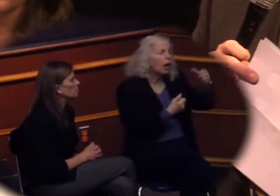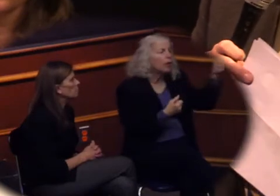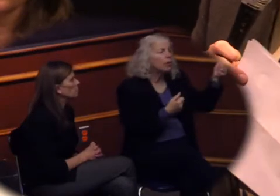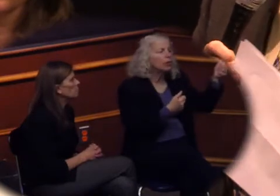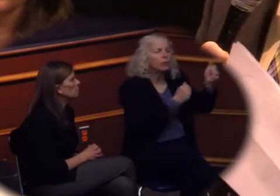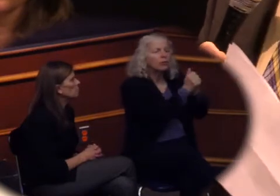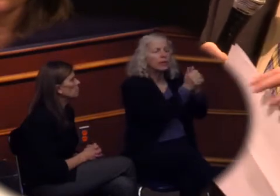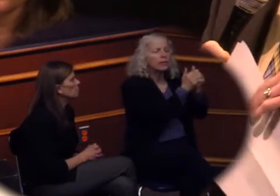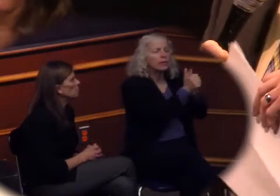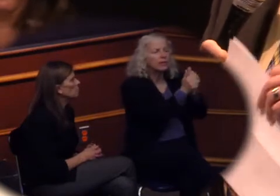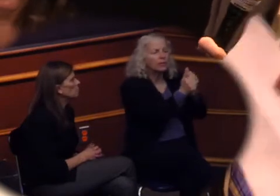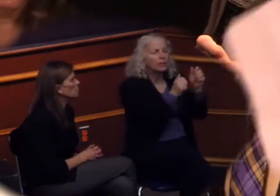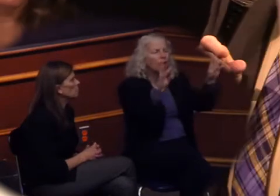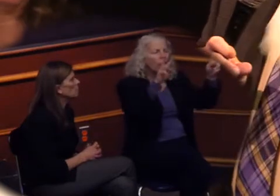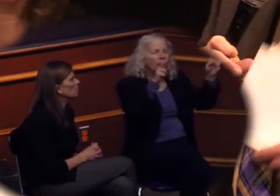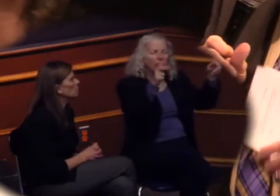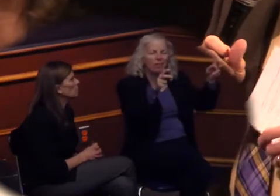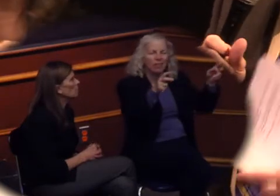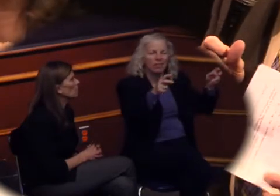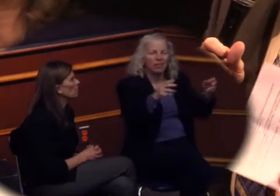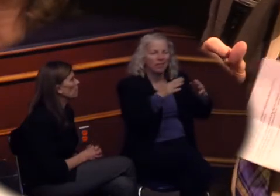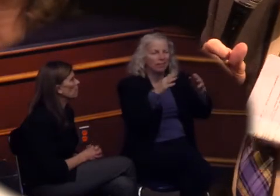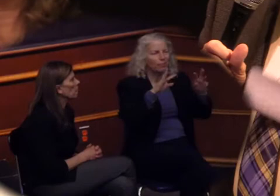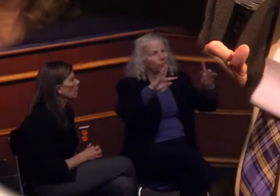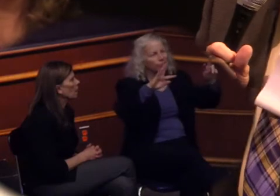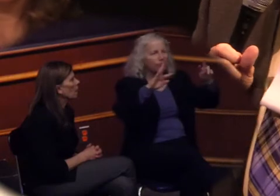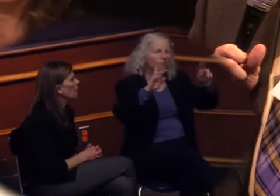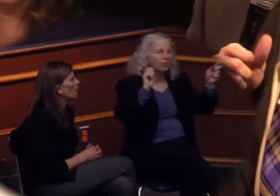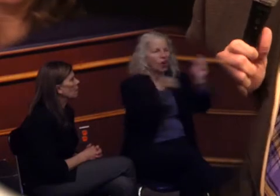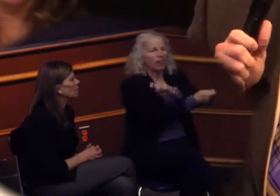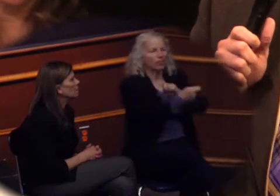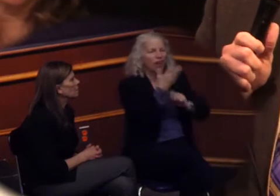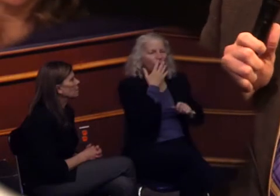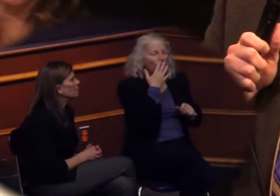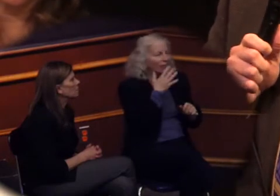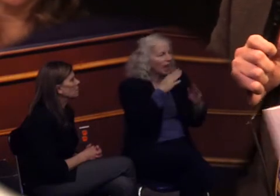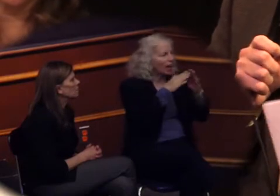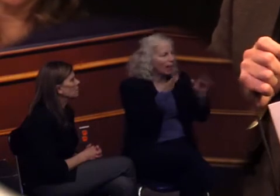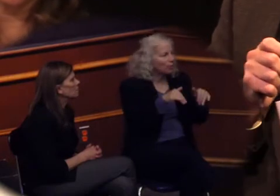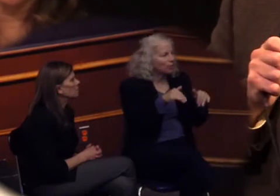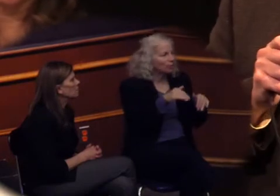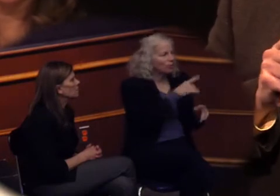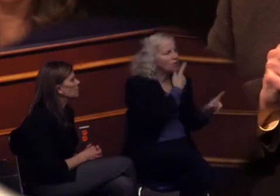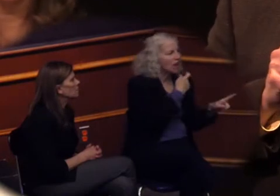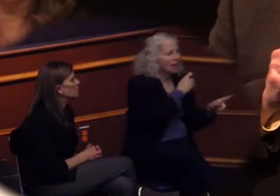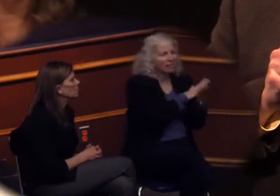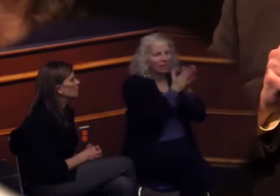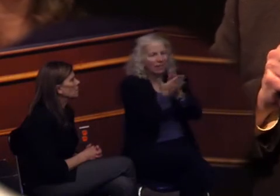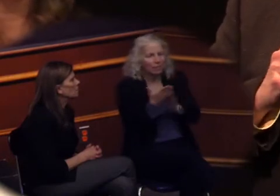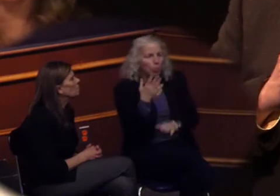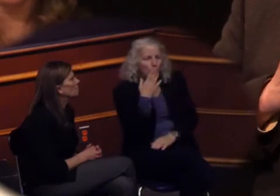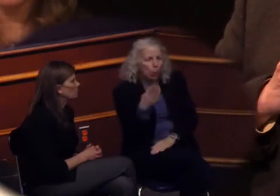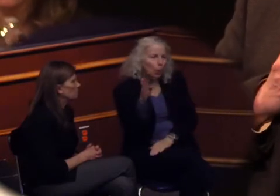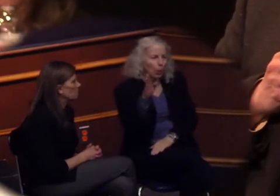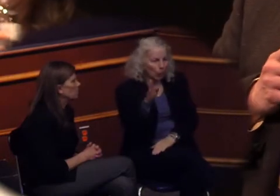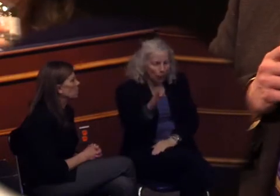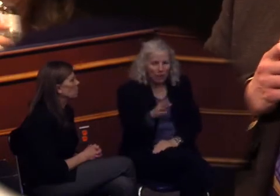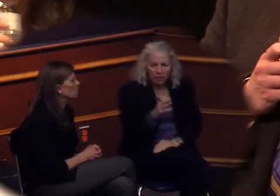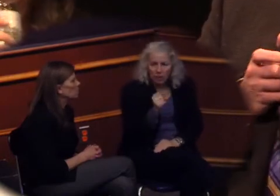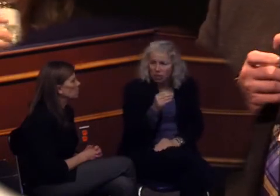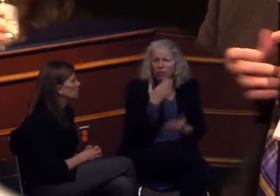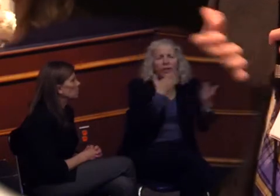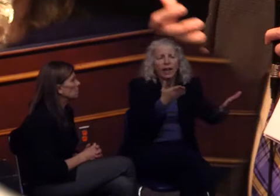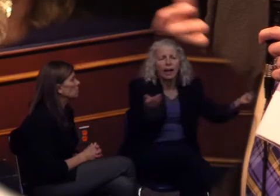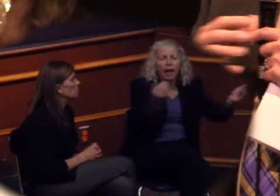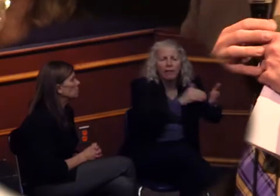can help to flip the house to blue this fall. So I think I got all my announcements in. Thank you all for coming